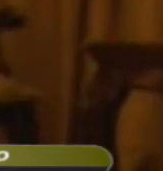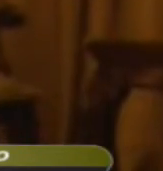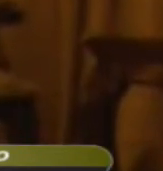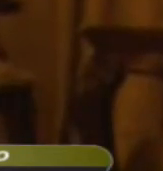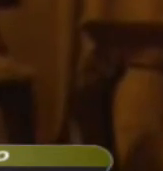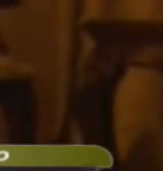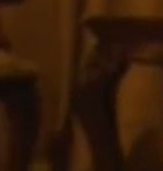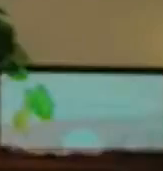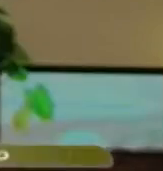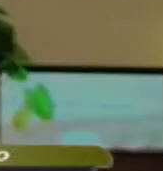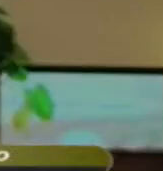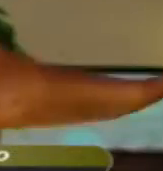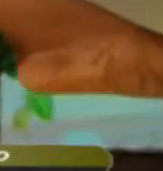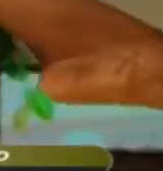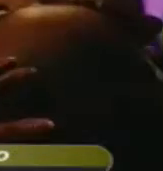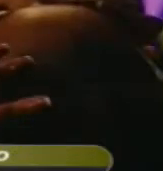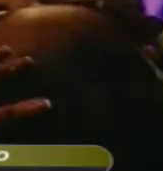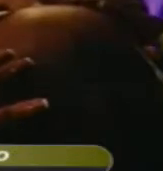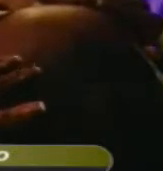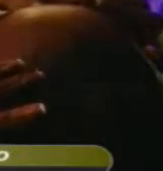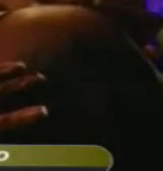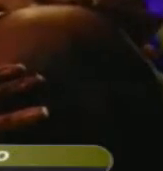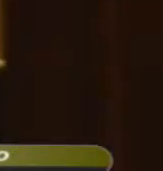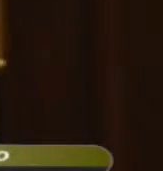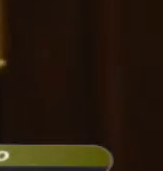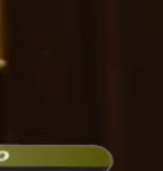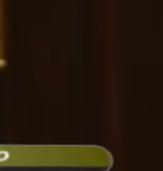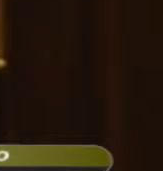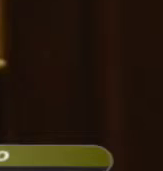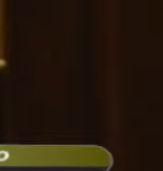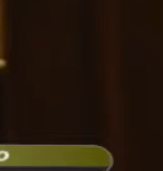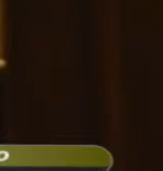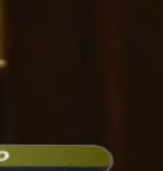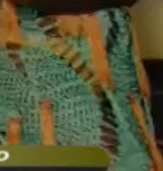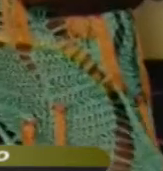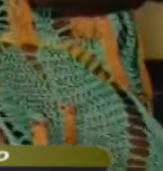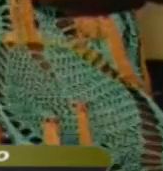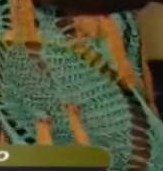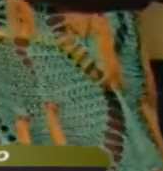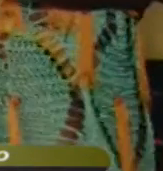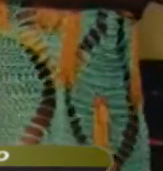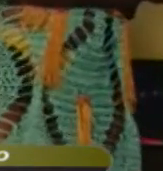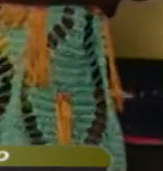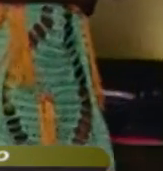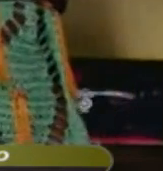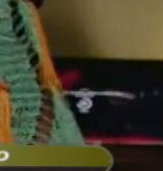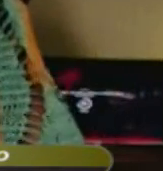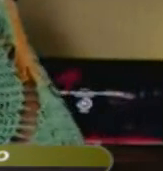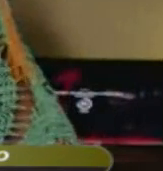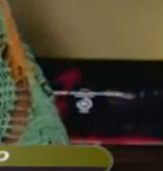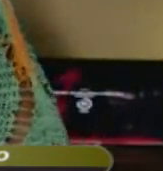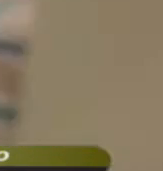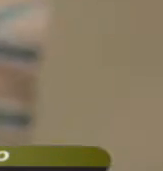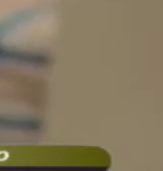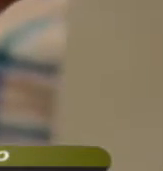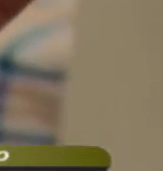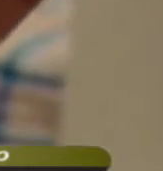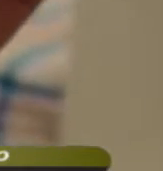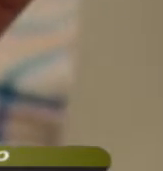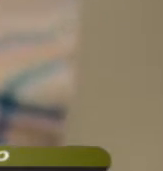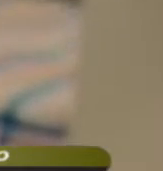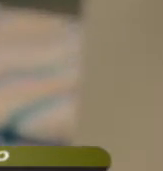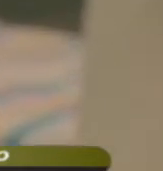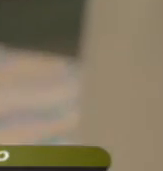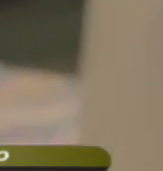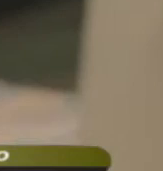me? It's crazy, baby, how I don't care at all that I don't really know you that well. I really wanna tell you how my day went.